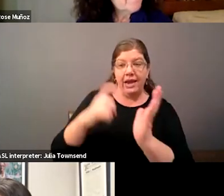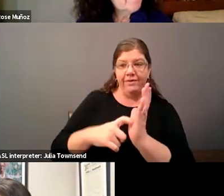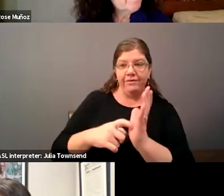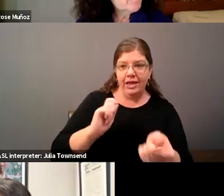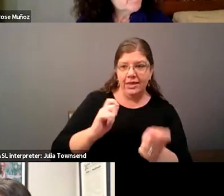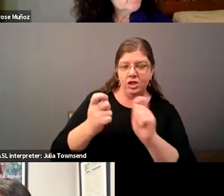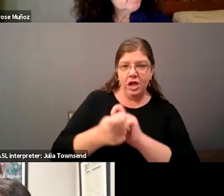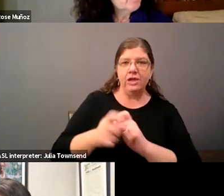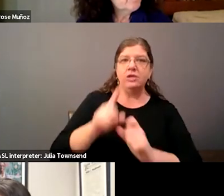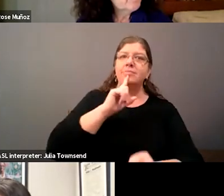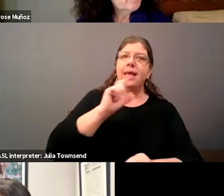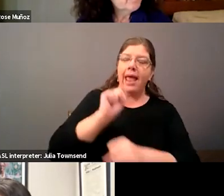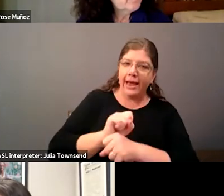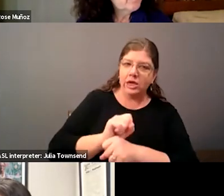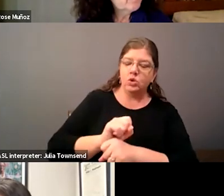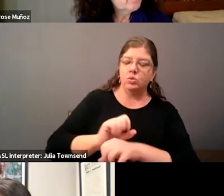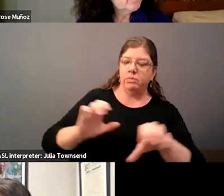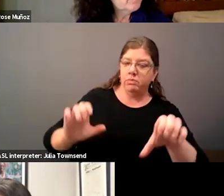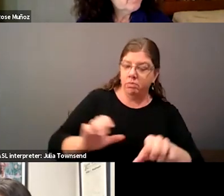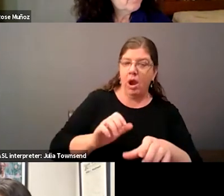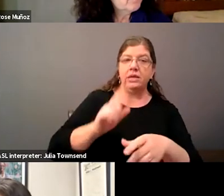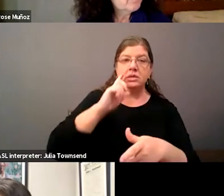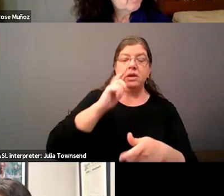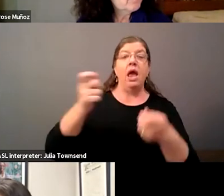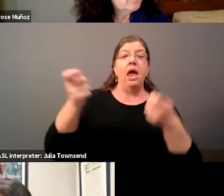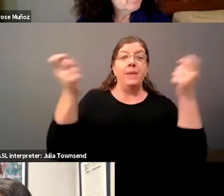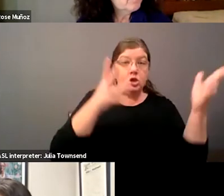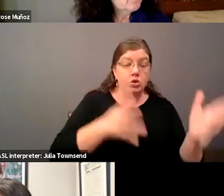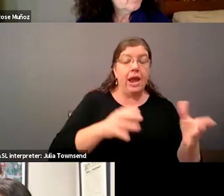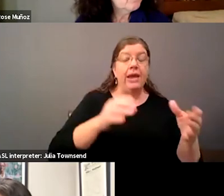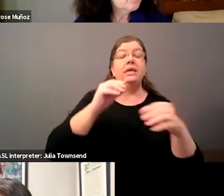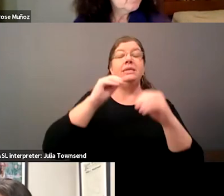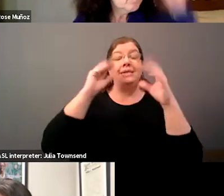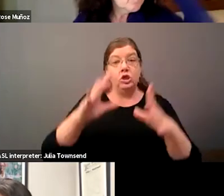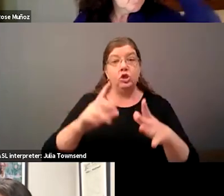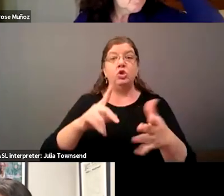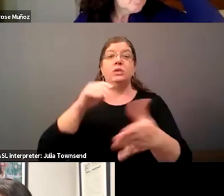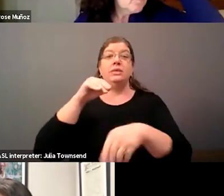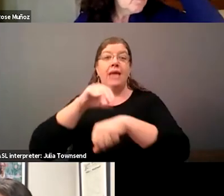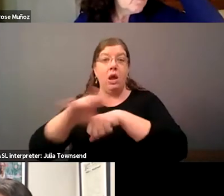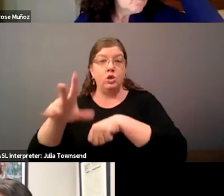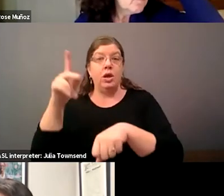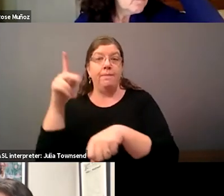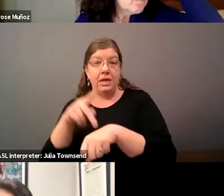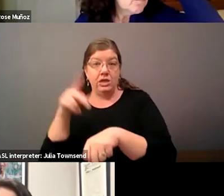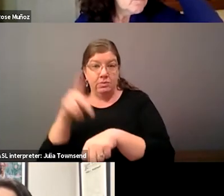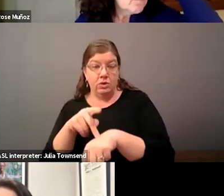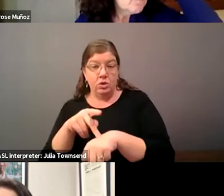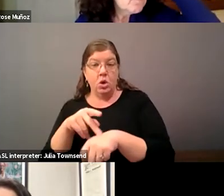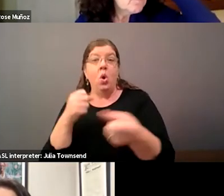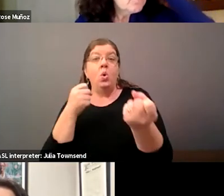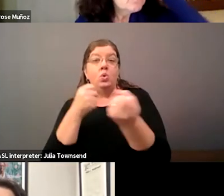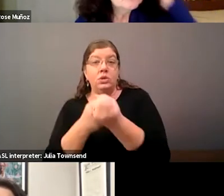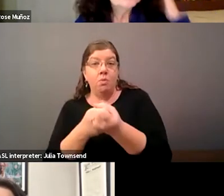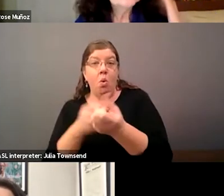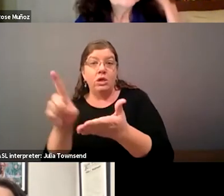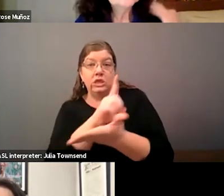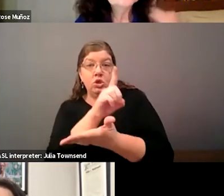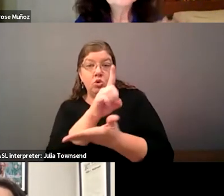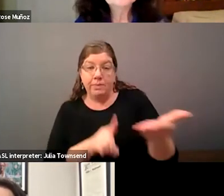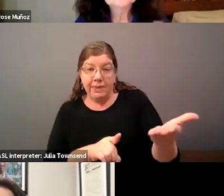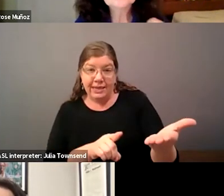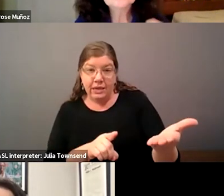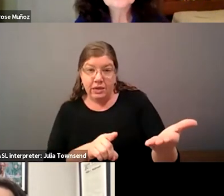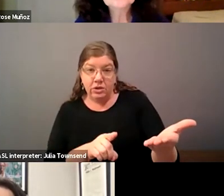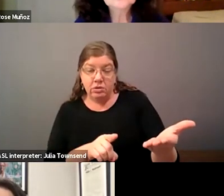actual practices of administrators teachers counselors and principals who support discriminatory conduct